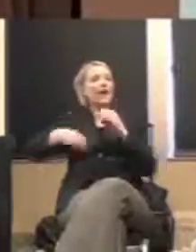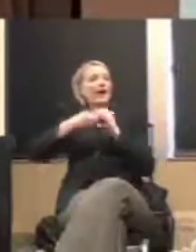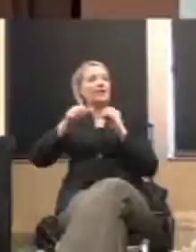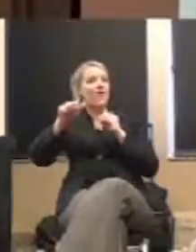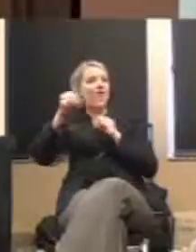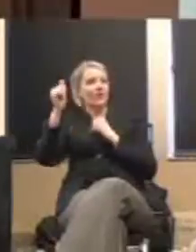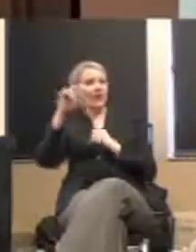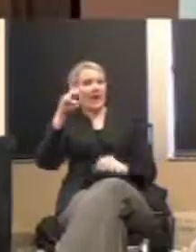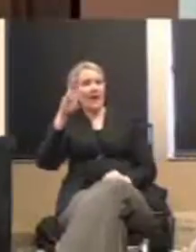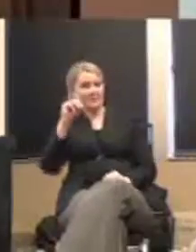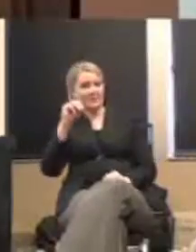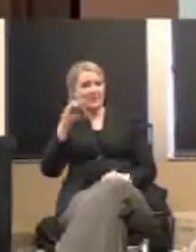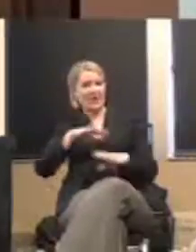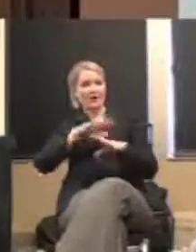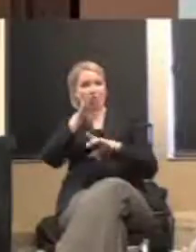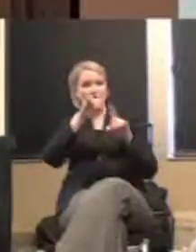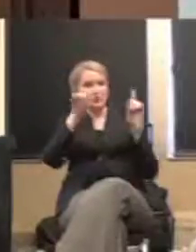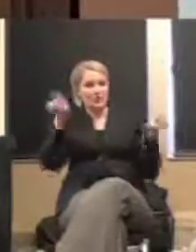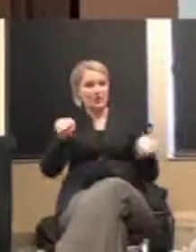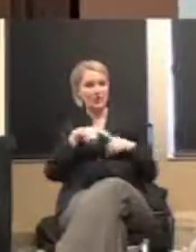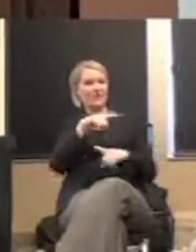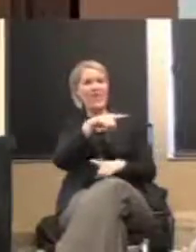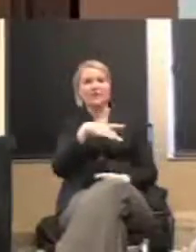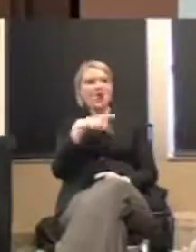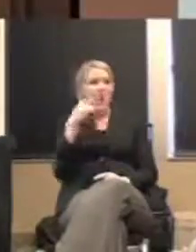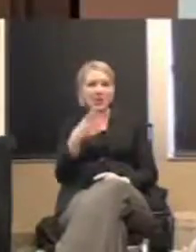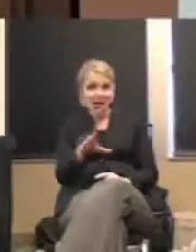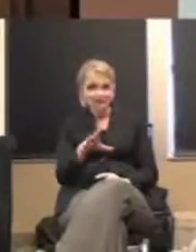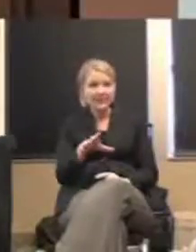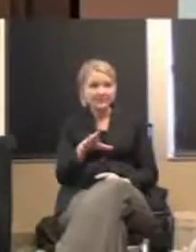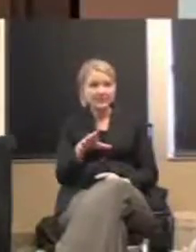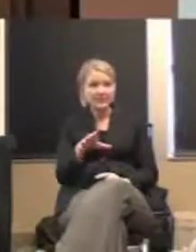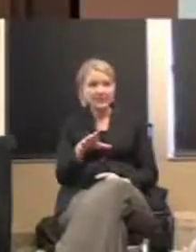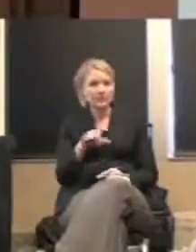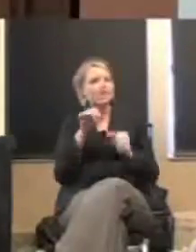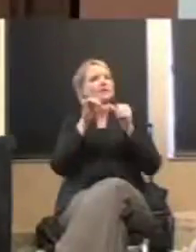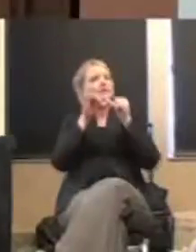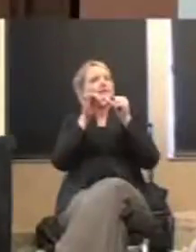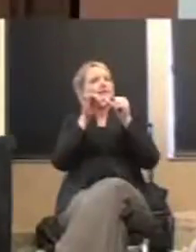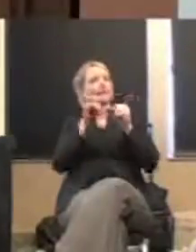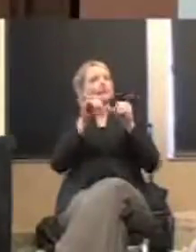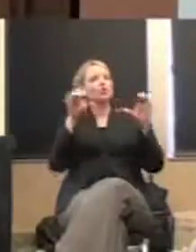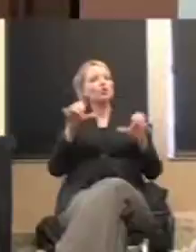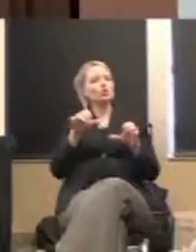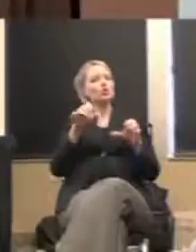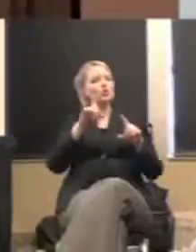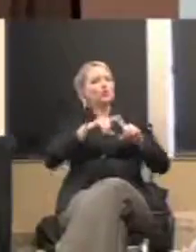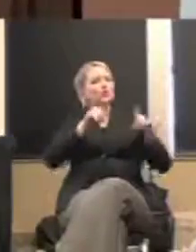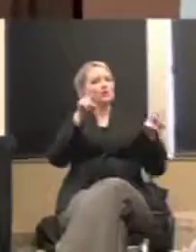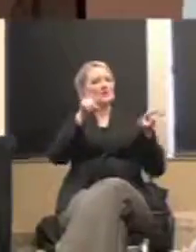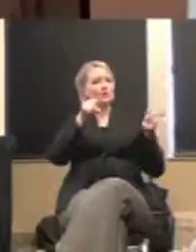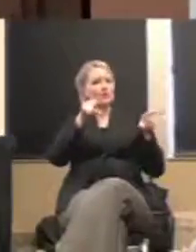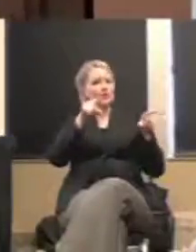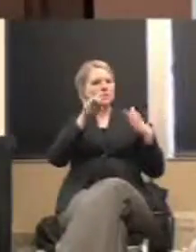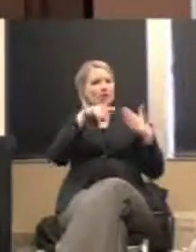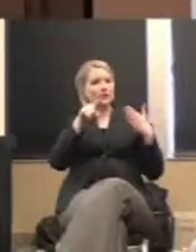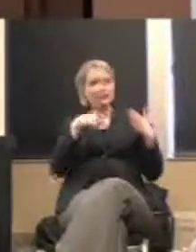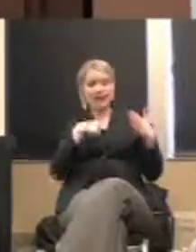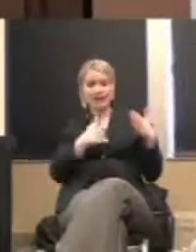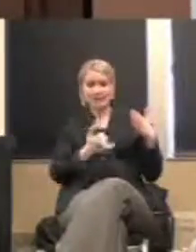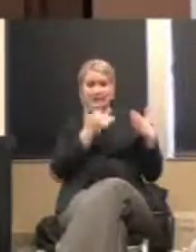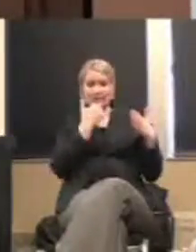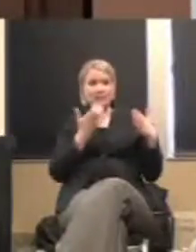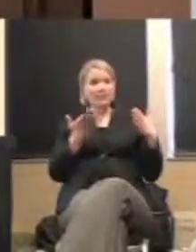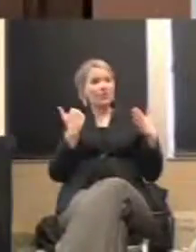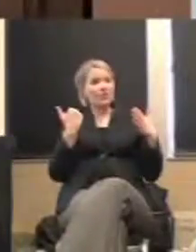board that you know are non-preferred. And continue to do discrimination checks. I've made that mistake in